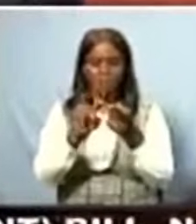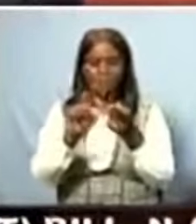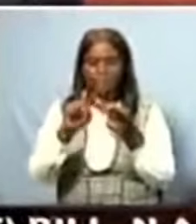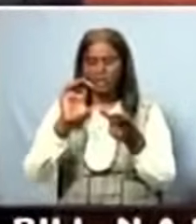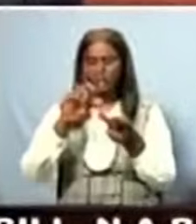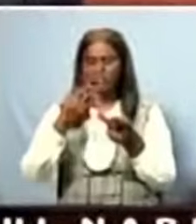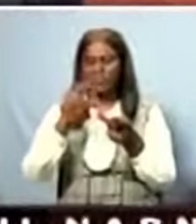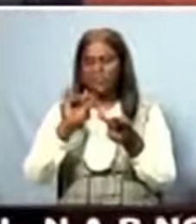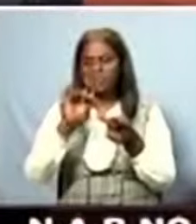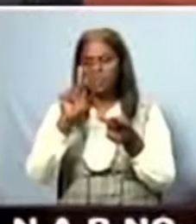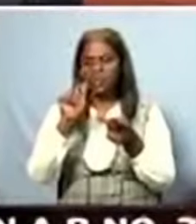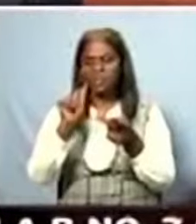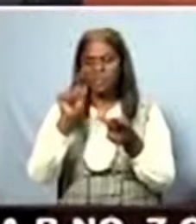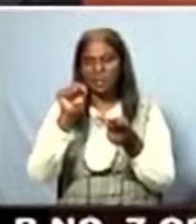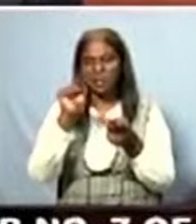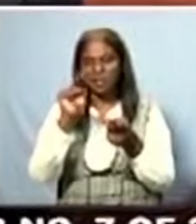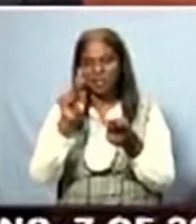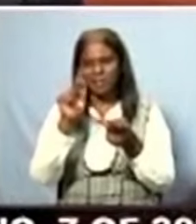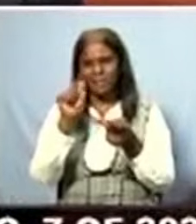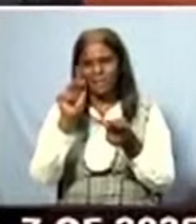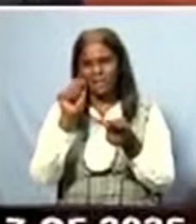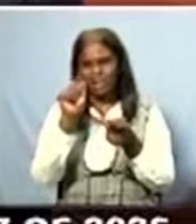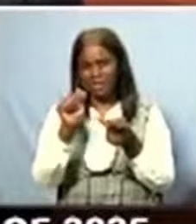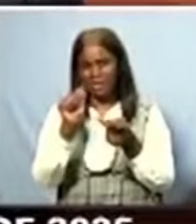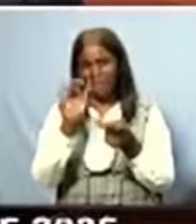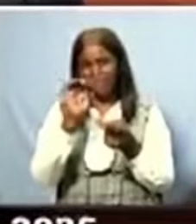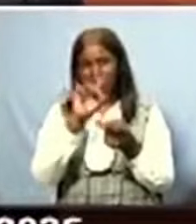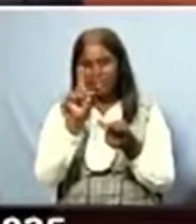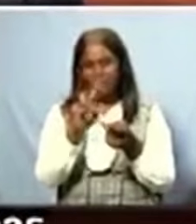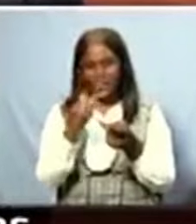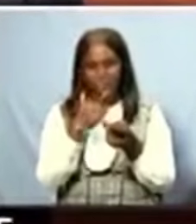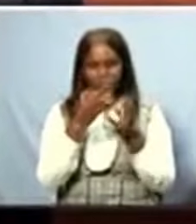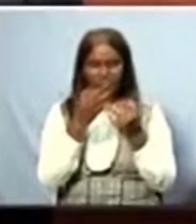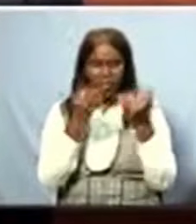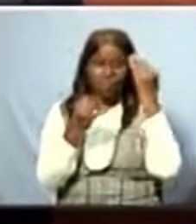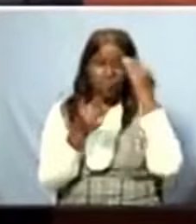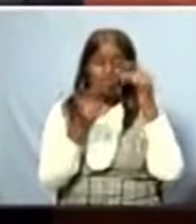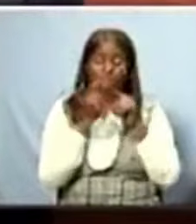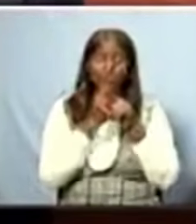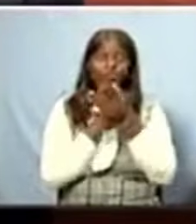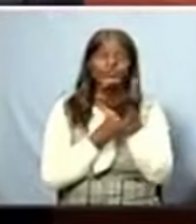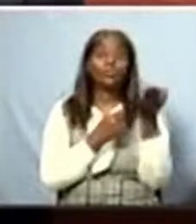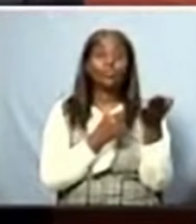Chikankata. ECZ, I want to know from you